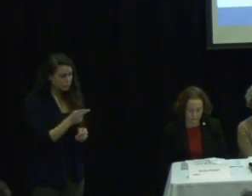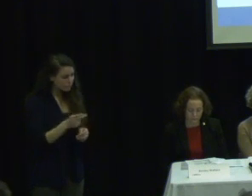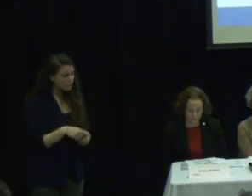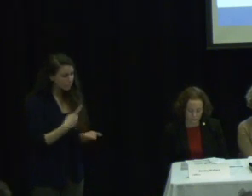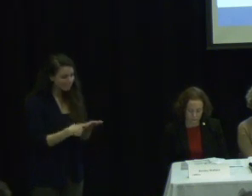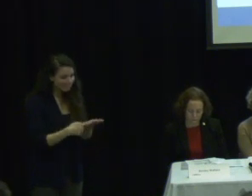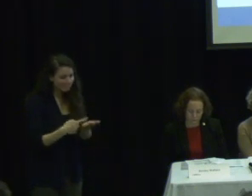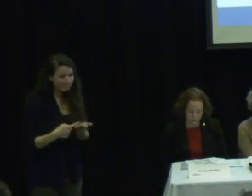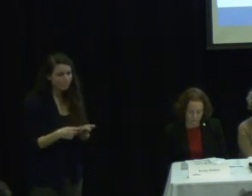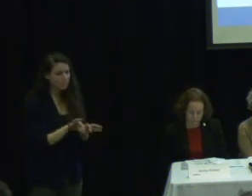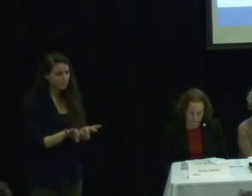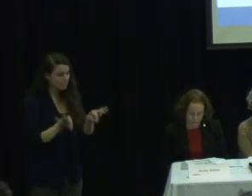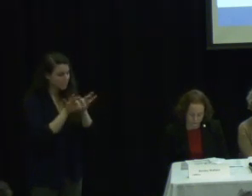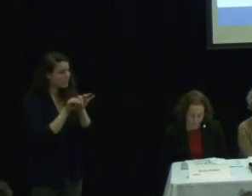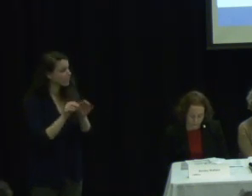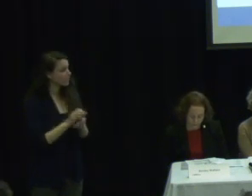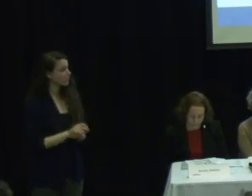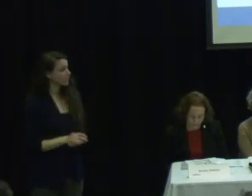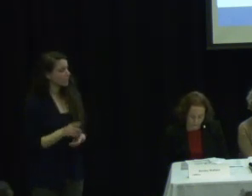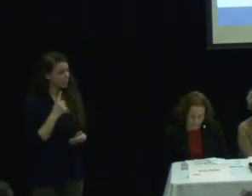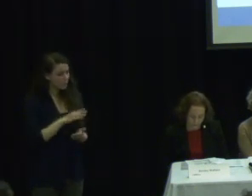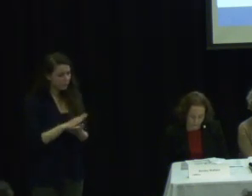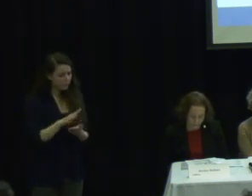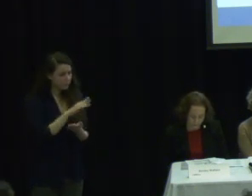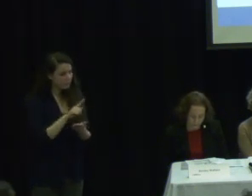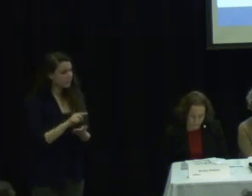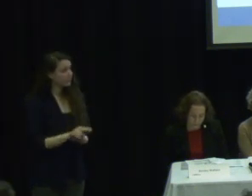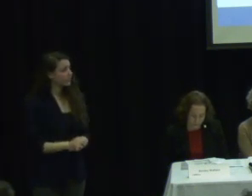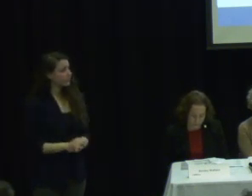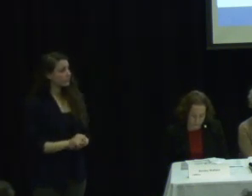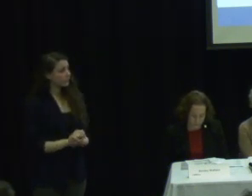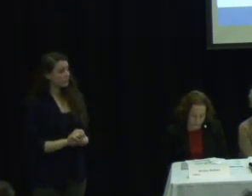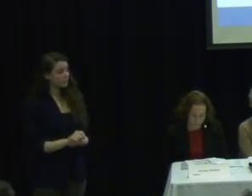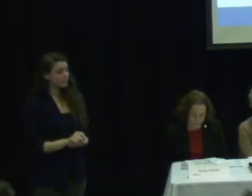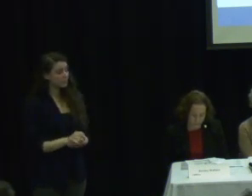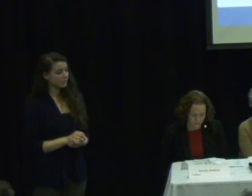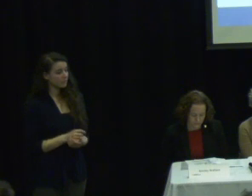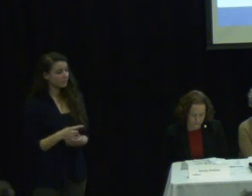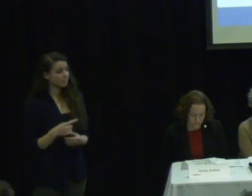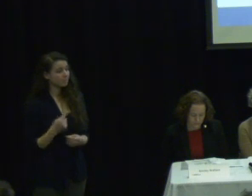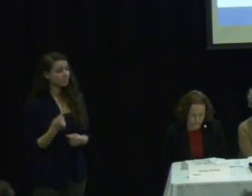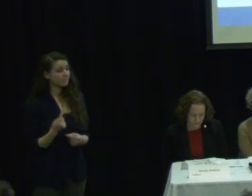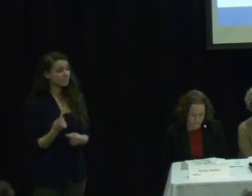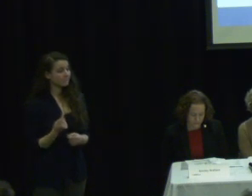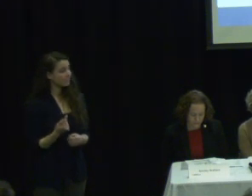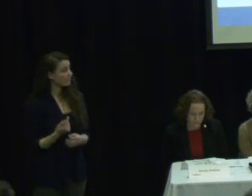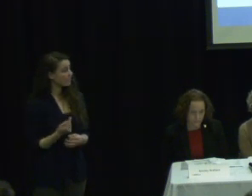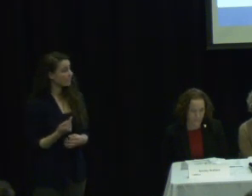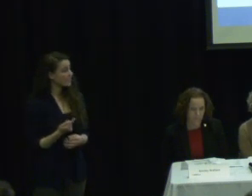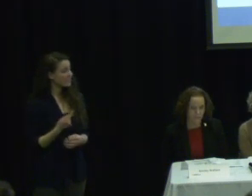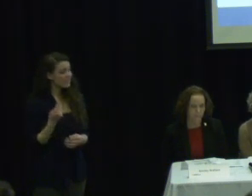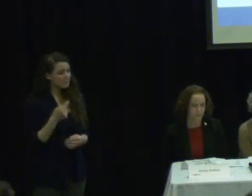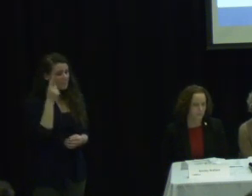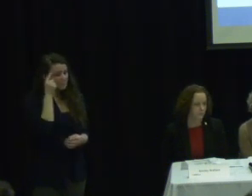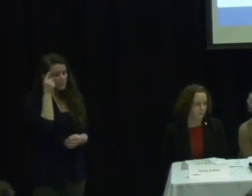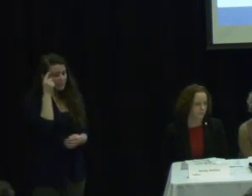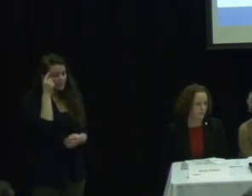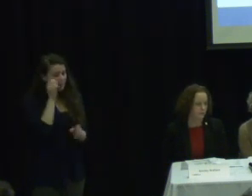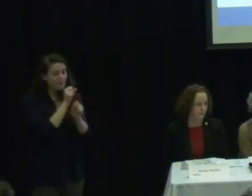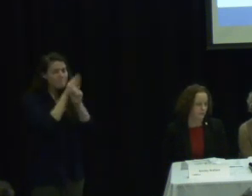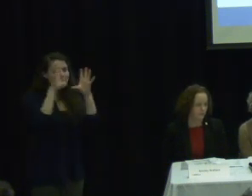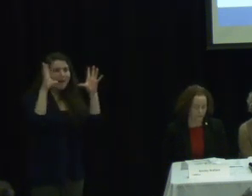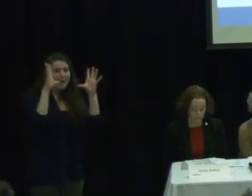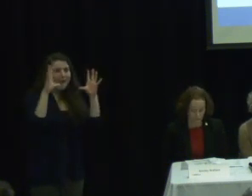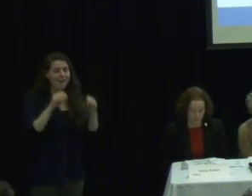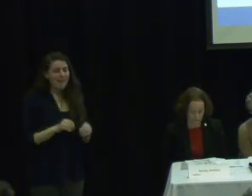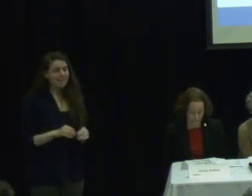really important point, is that we've sometimes had higher aspirations for our budget growth, in credit